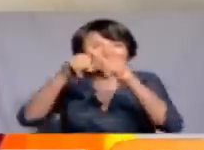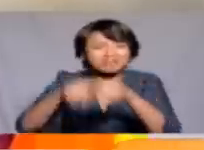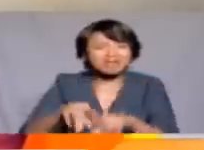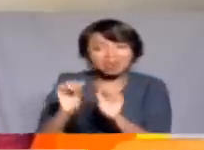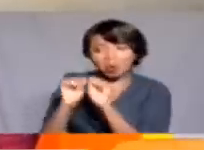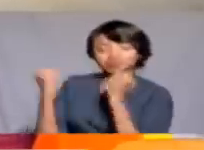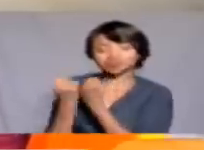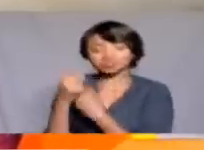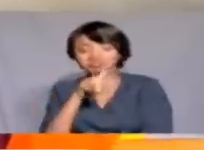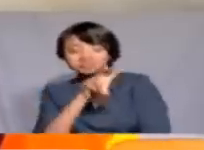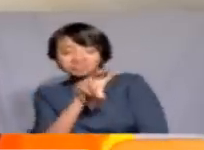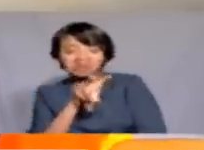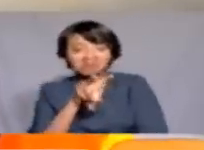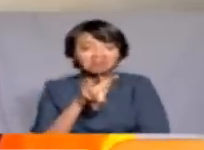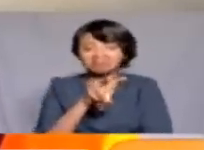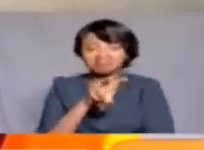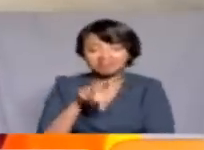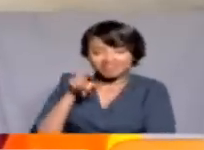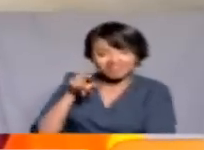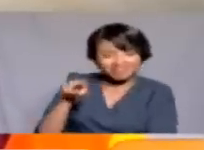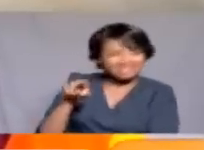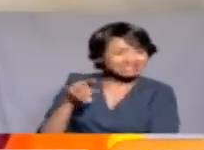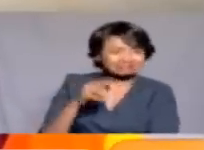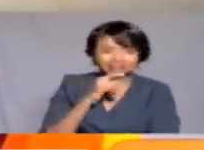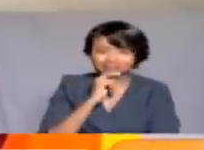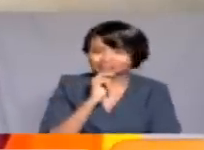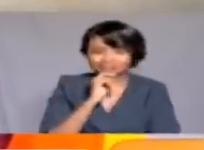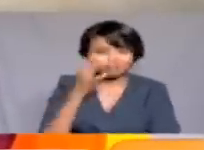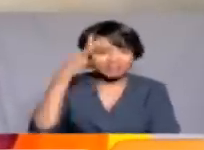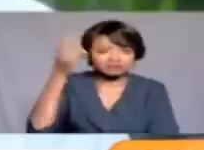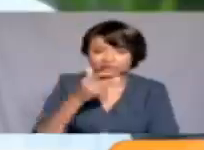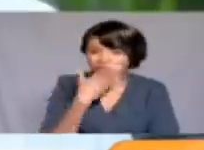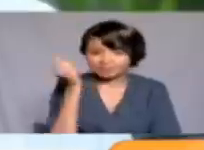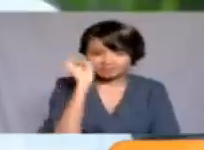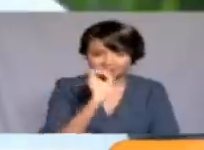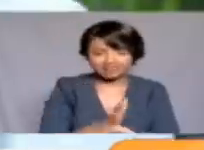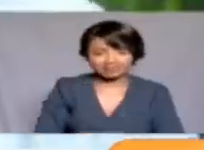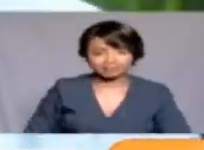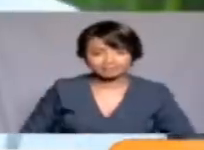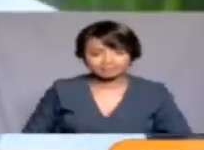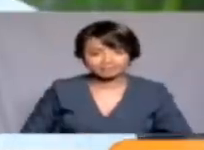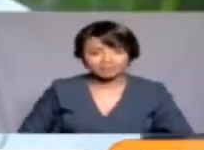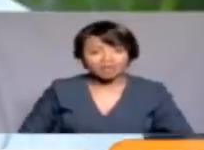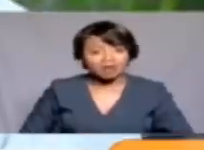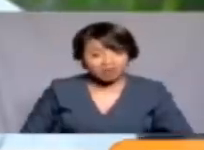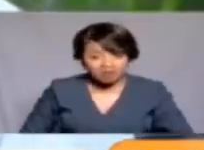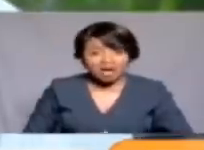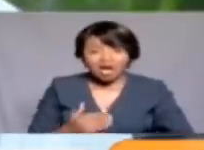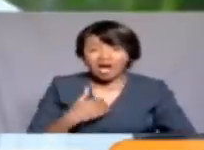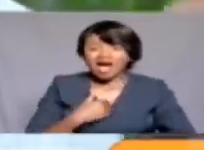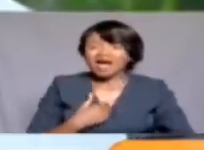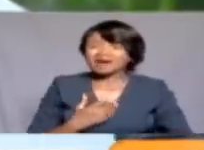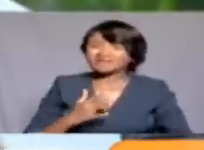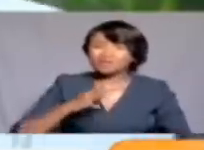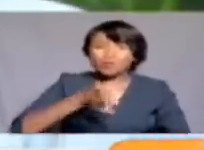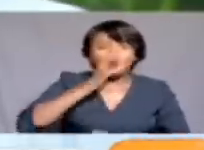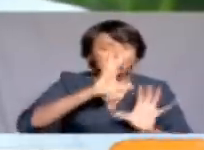social perception, it might not be the best decision. We have huge marine area,